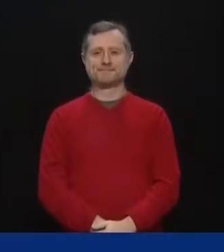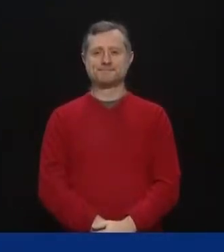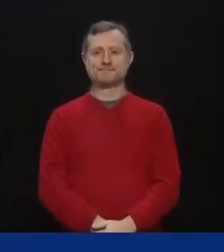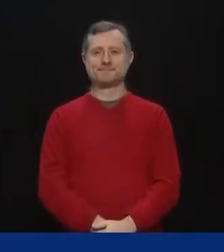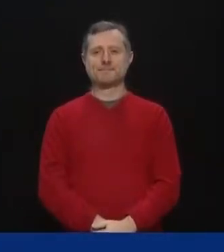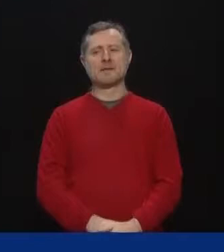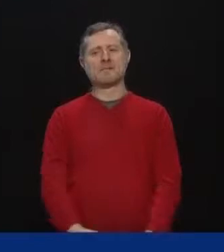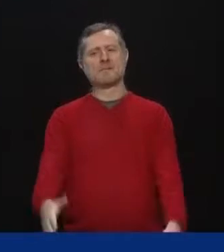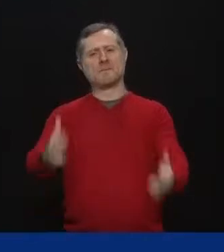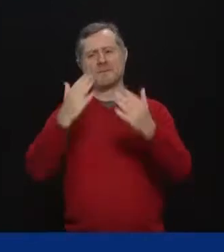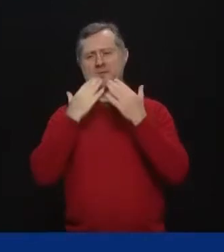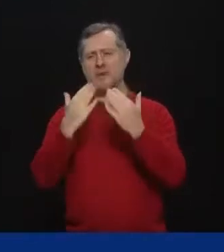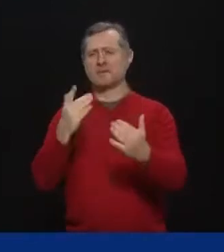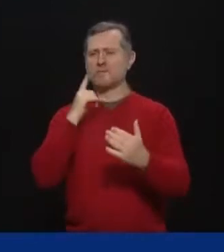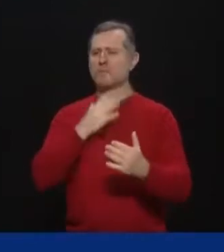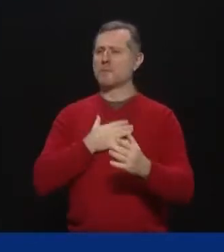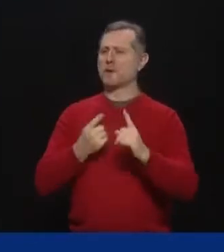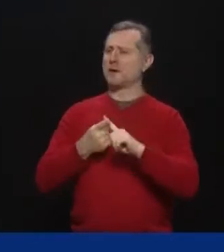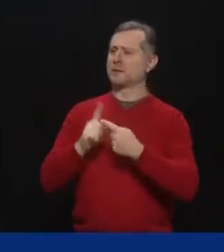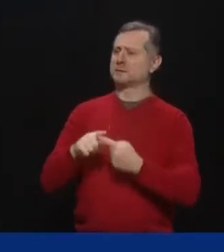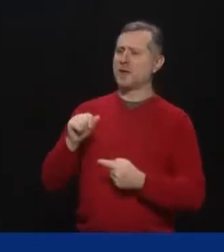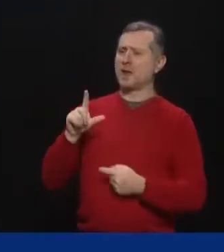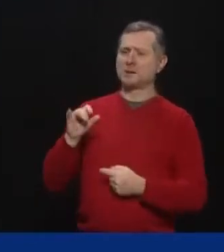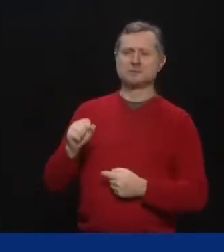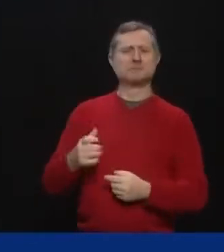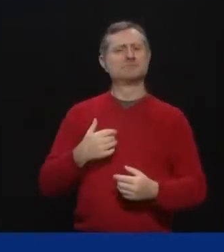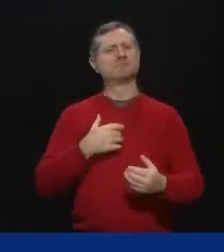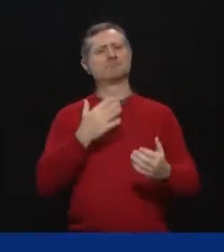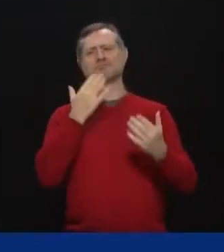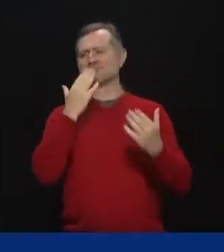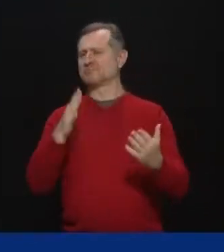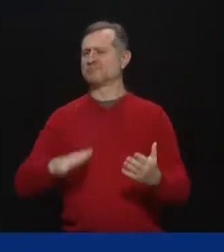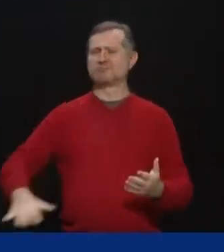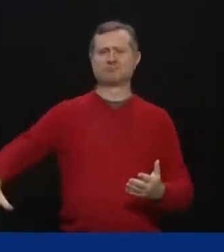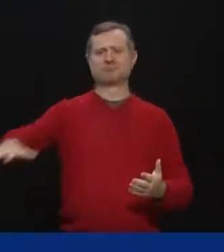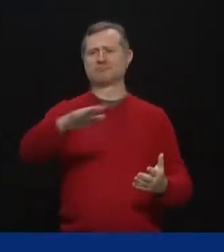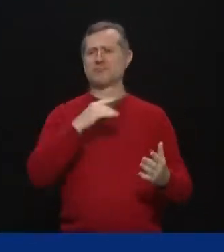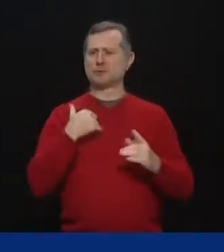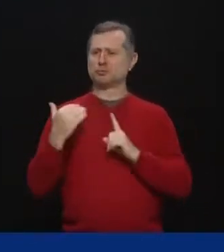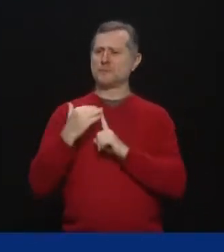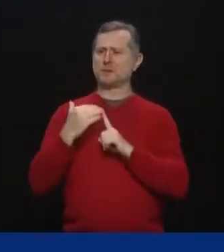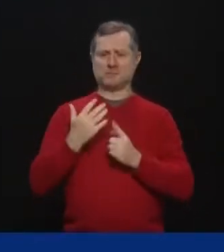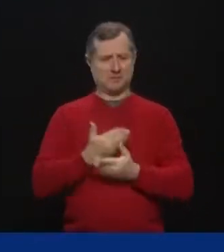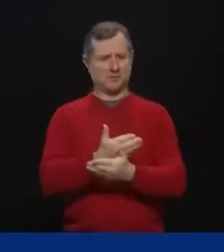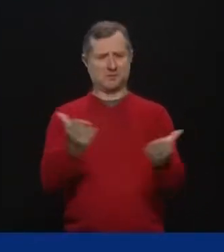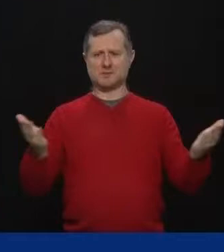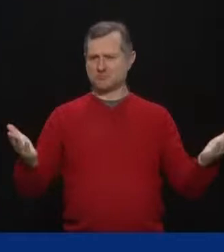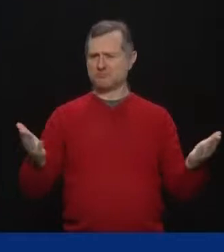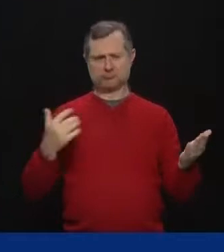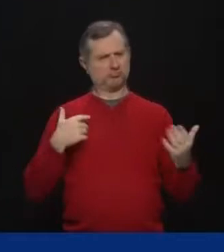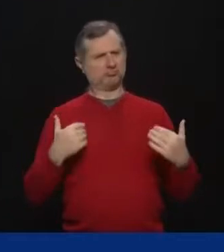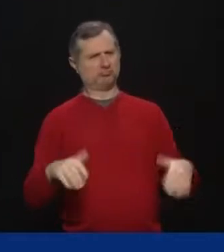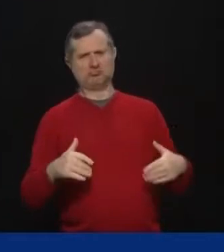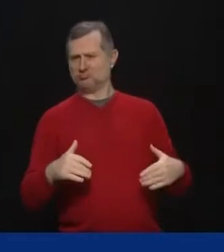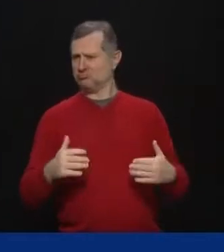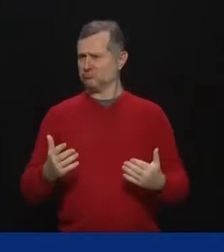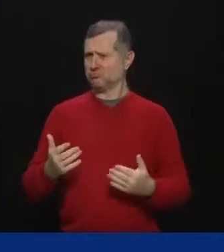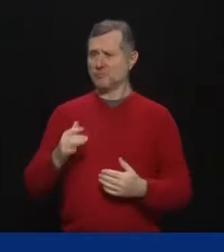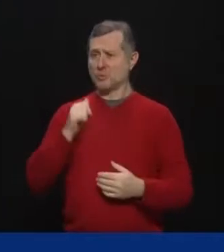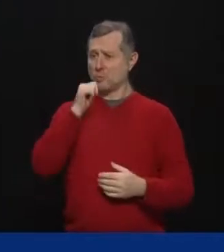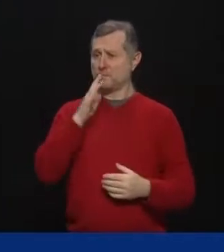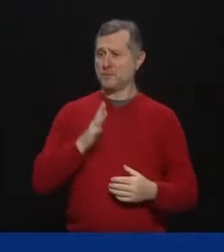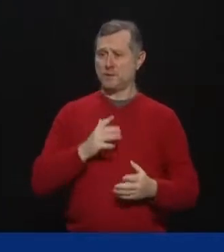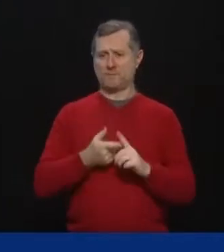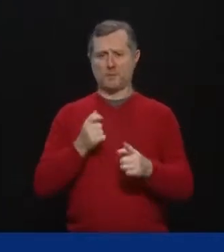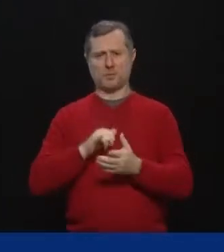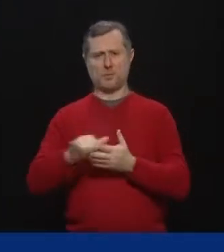Thank you, my friends. Alexis, thank you for reminding us how forward-thinking and extraordinary women of New York